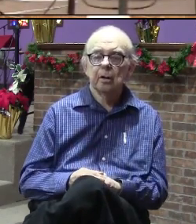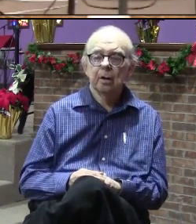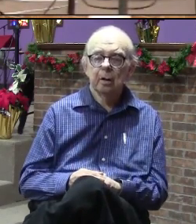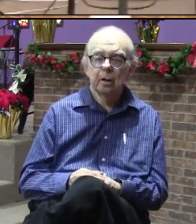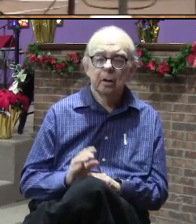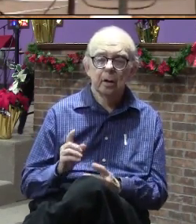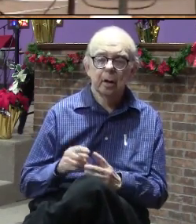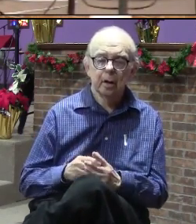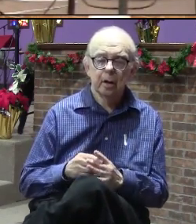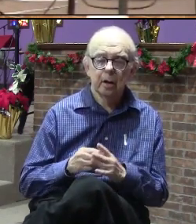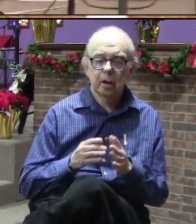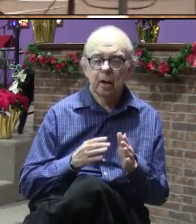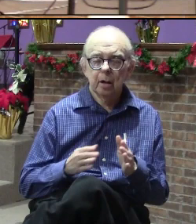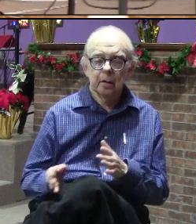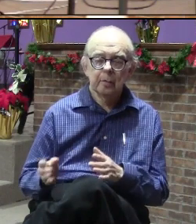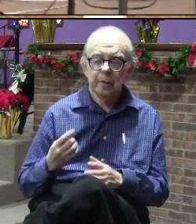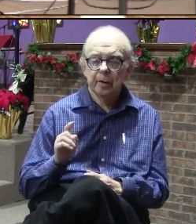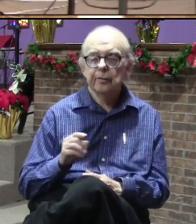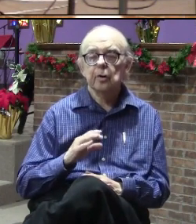you start preparing for Christmas.